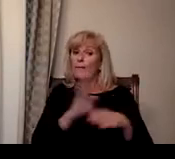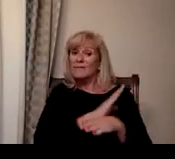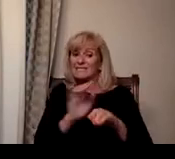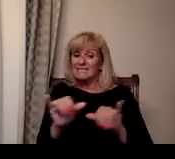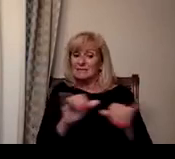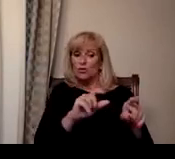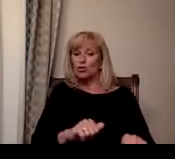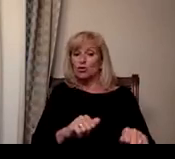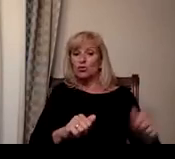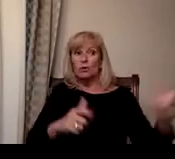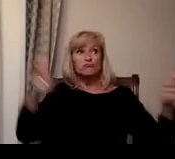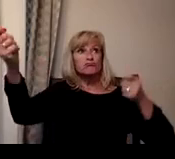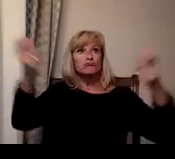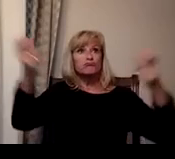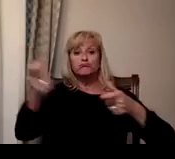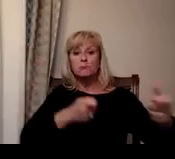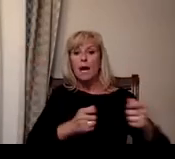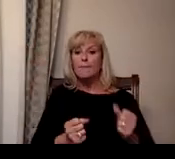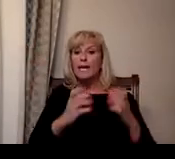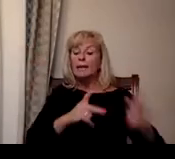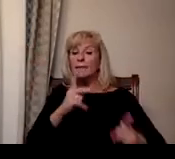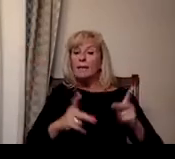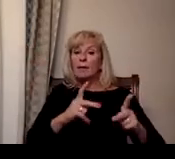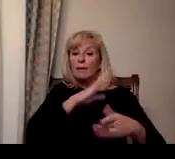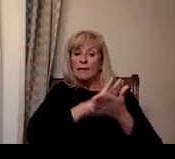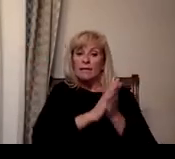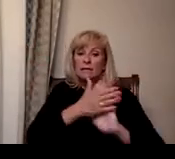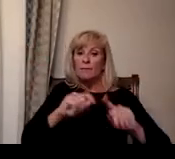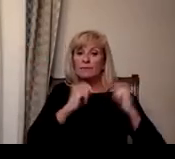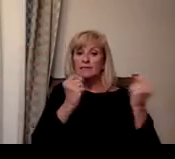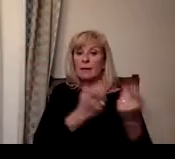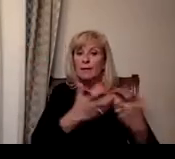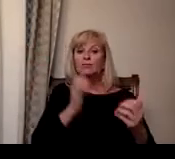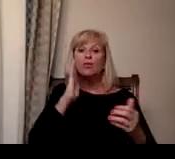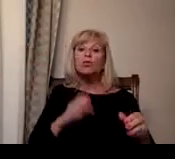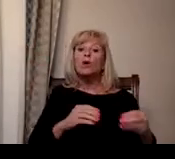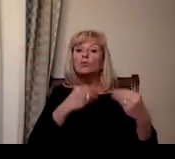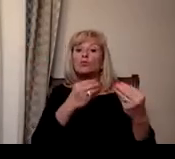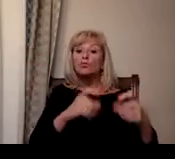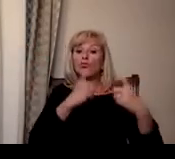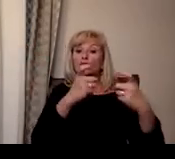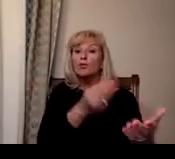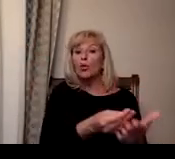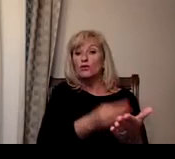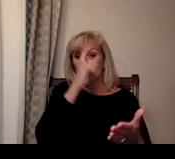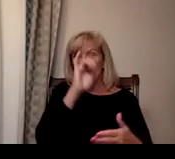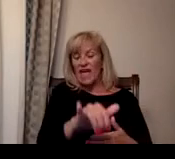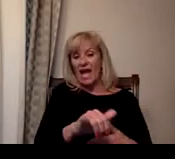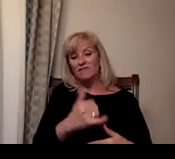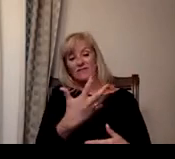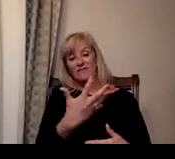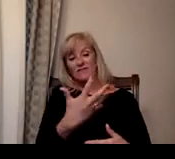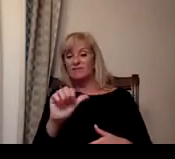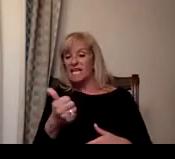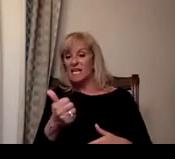bring in a lot of people to be, your teammates. We're going to reward you for that. We're going to reward you for bringing in 5,